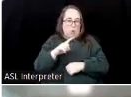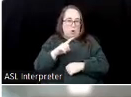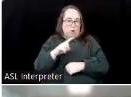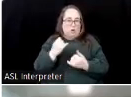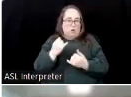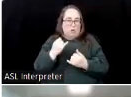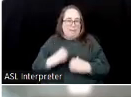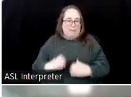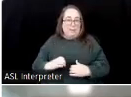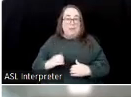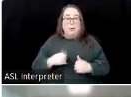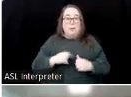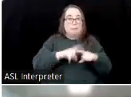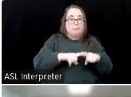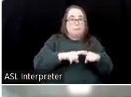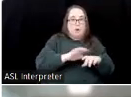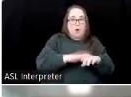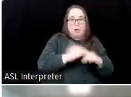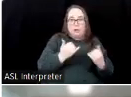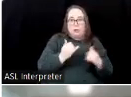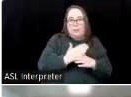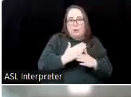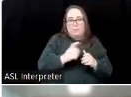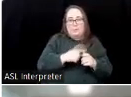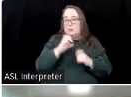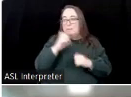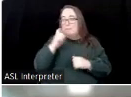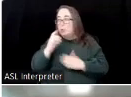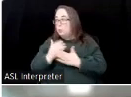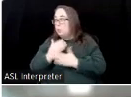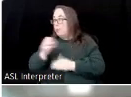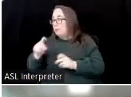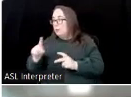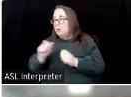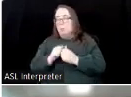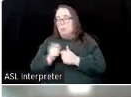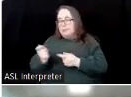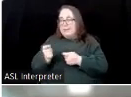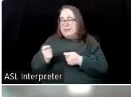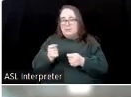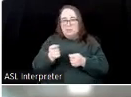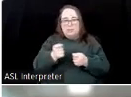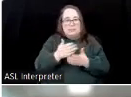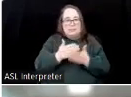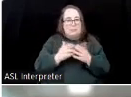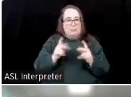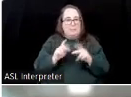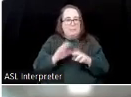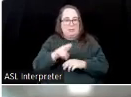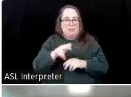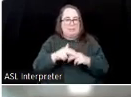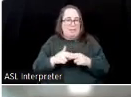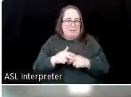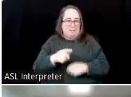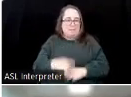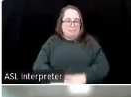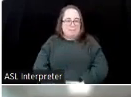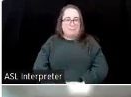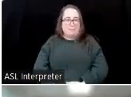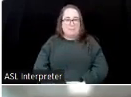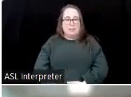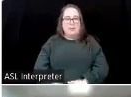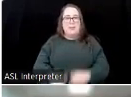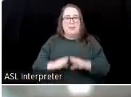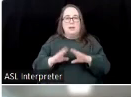existing partnerships and works to develop new opportunities through engaging some of the entities listed on this slide. Our housing